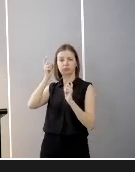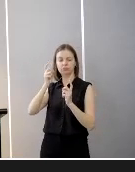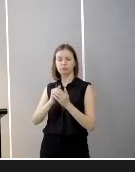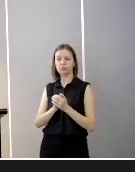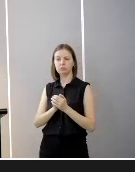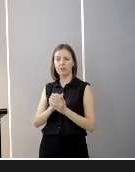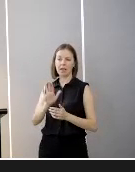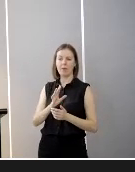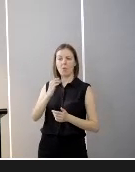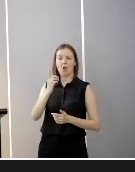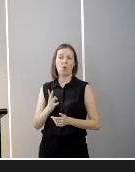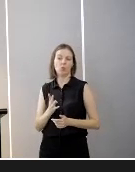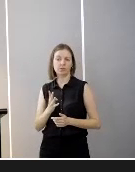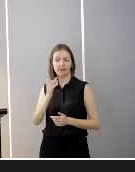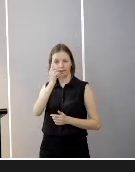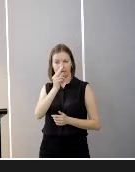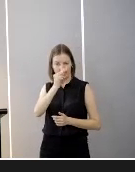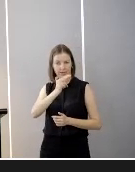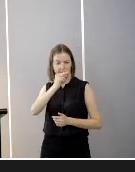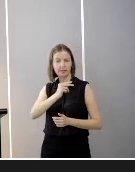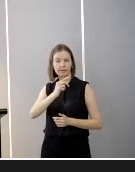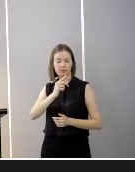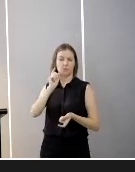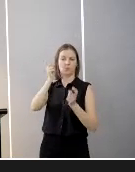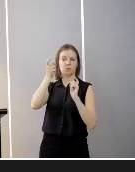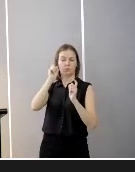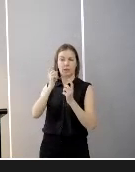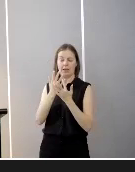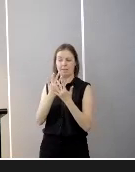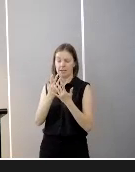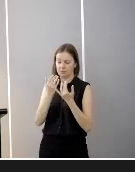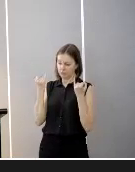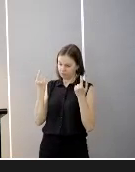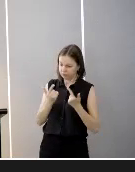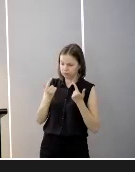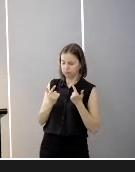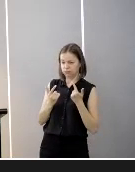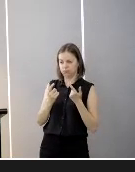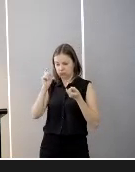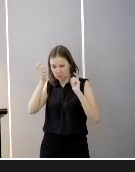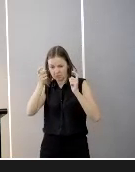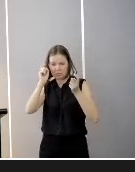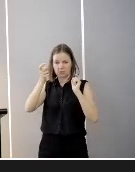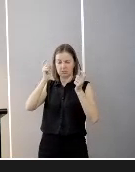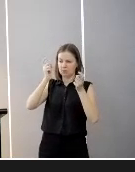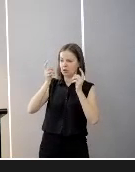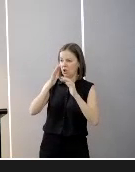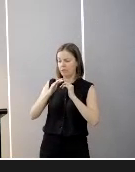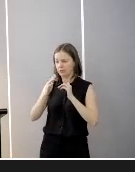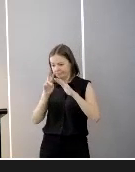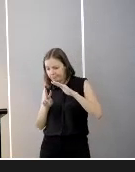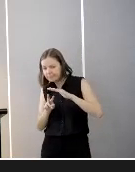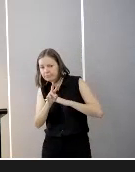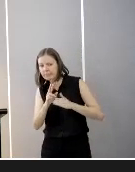a quarter of young people are very, very worried, and many of them are impaired by this. They don't kind of know what the rest of their life is going to be